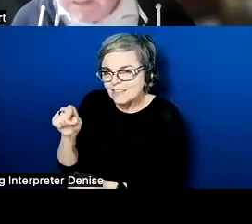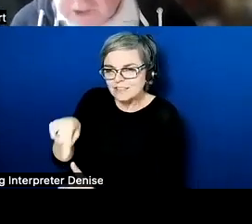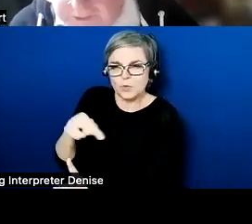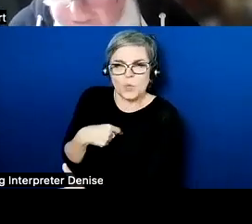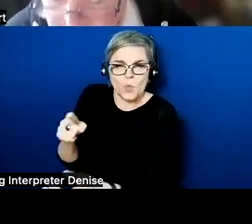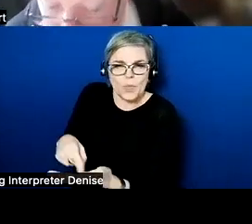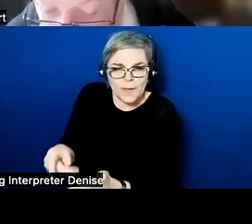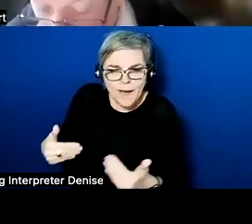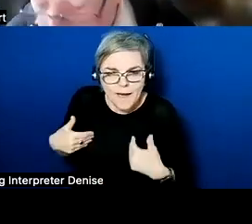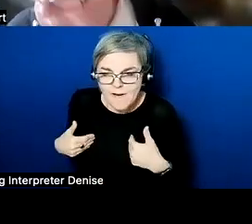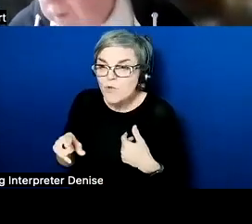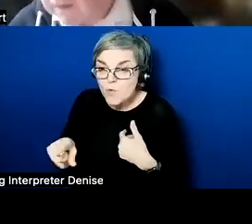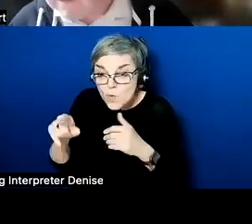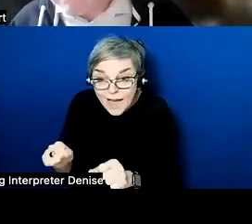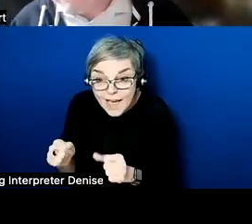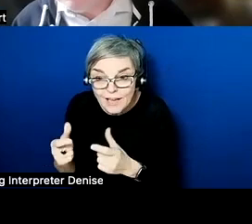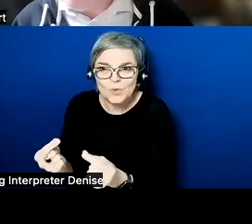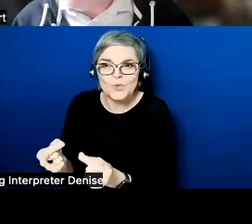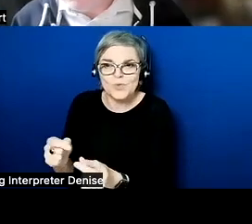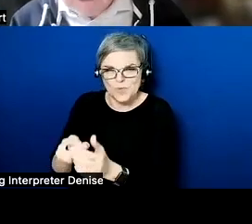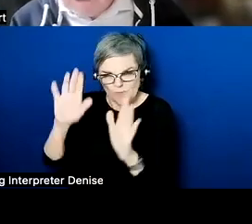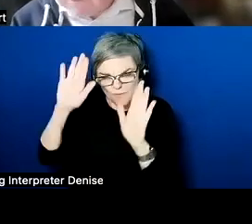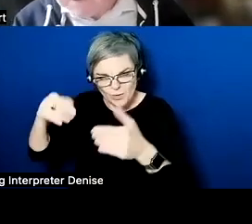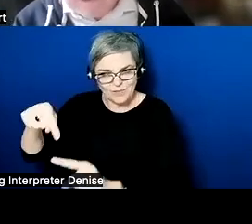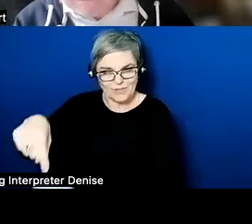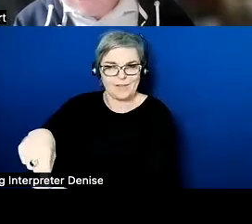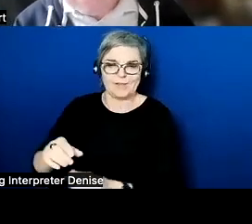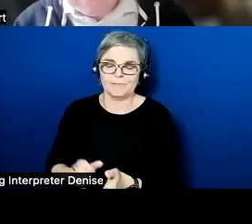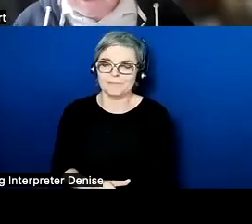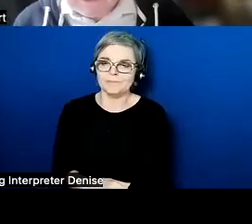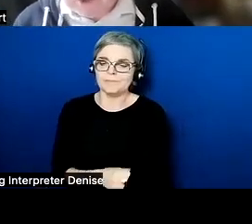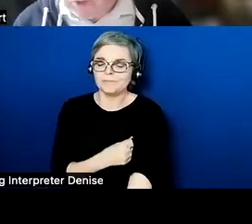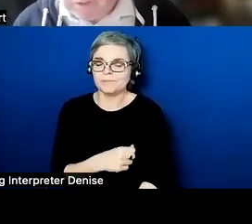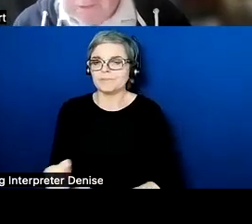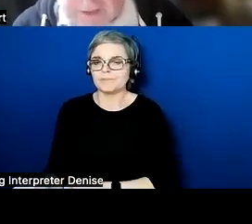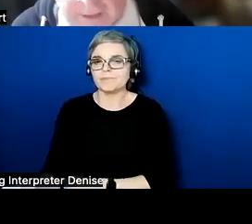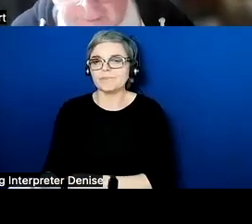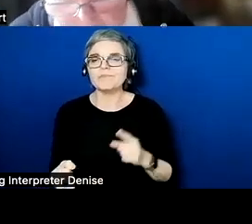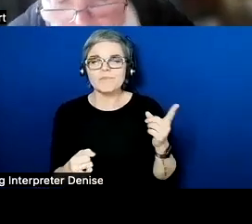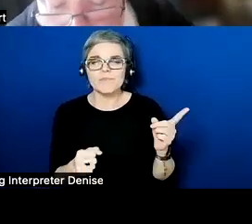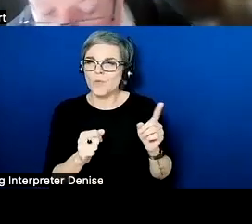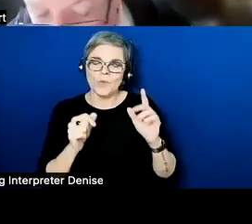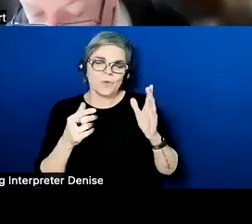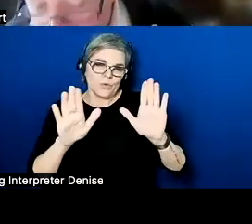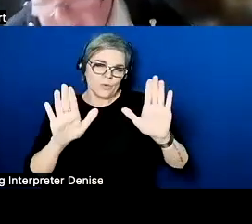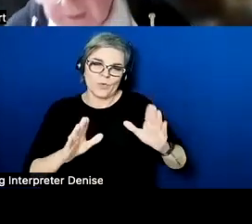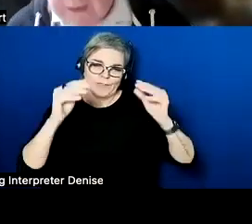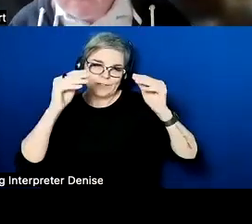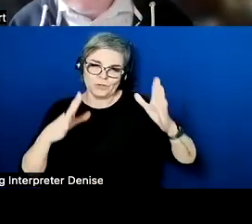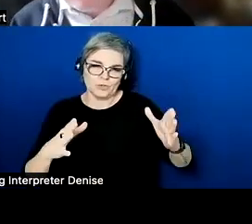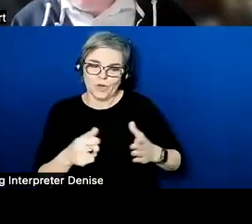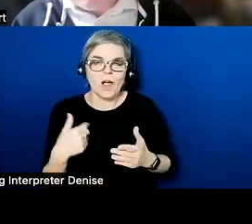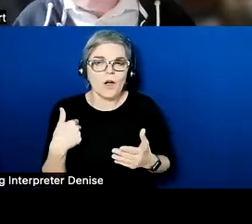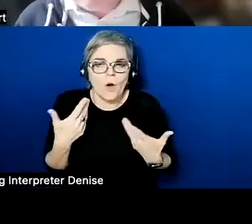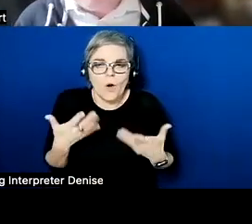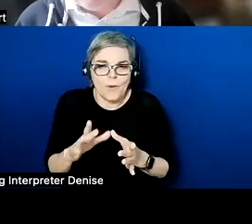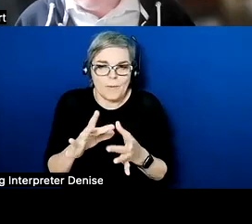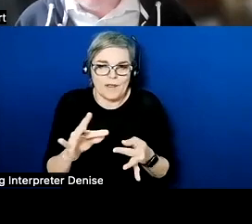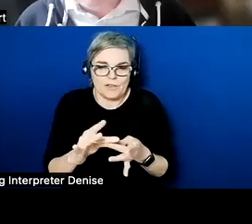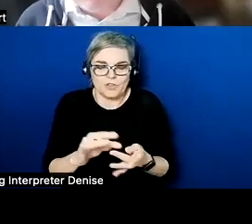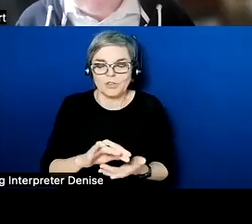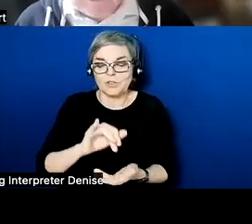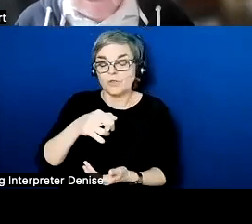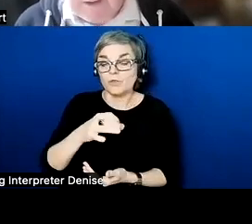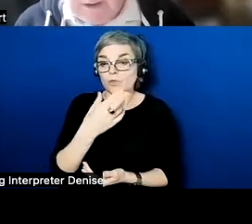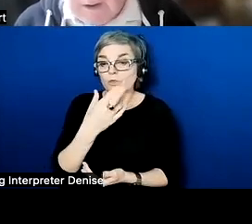great teachers I've come across working in this field. I already mentioned John McGuinness, but I had the